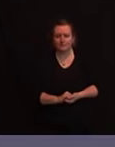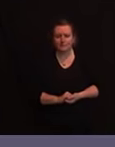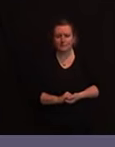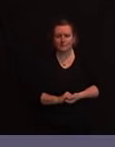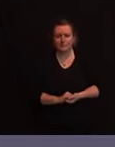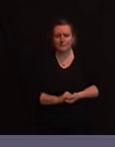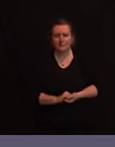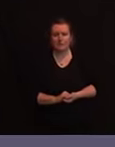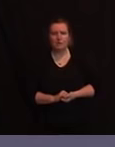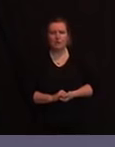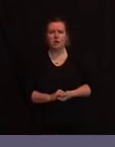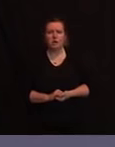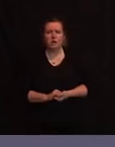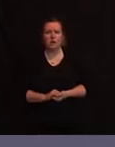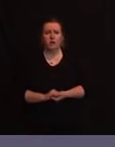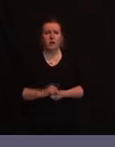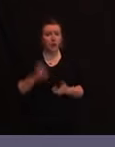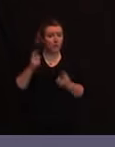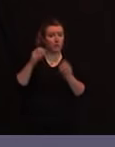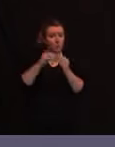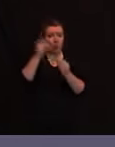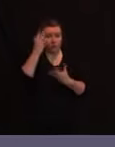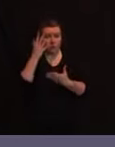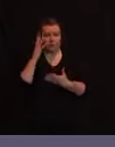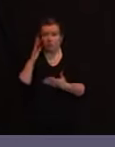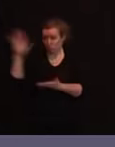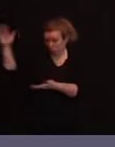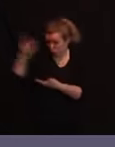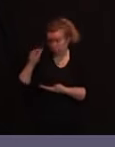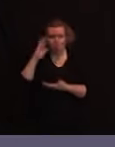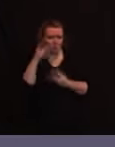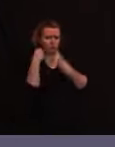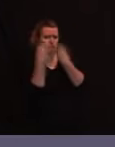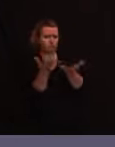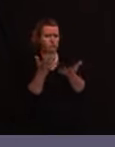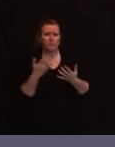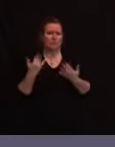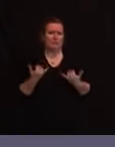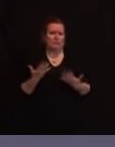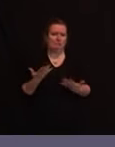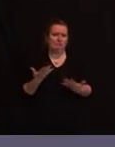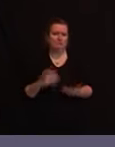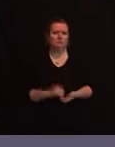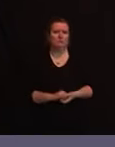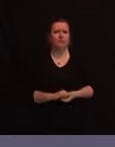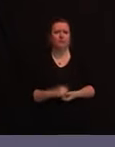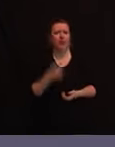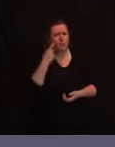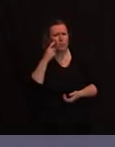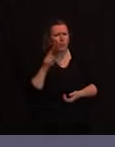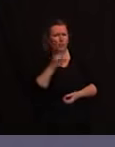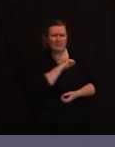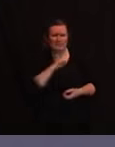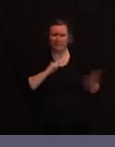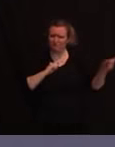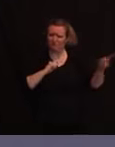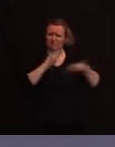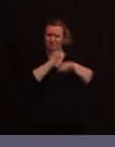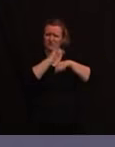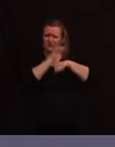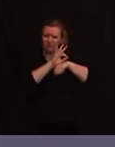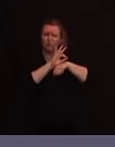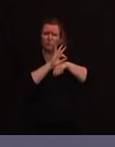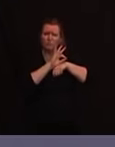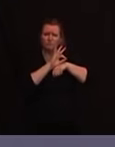readout as soon as I get any more specific. I hadn't seen the Senate establishing that task force. We, as I